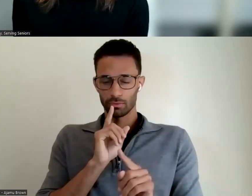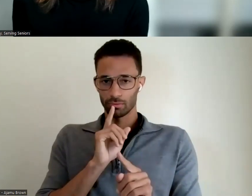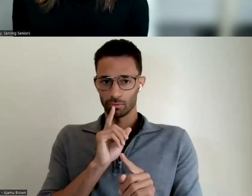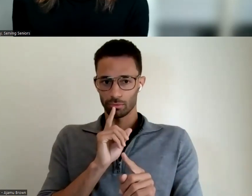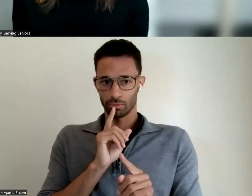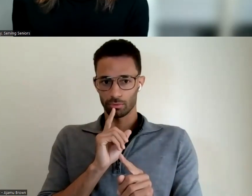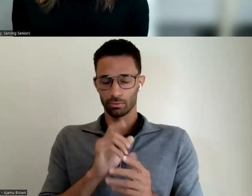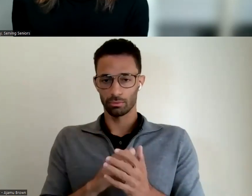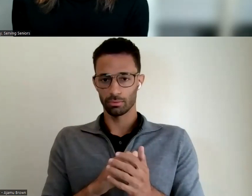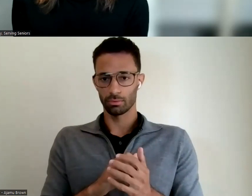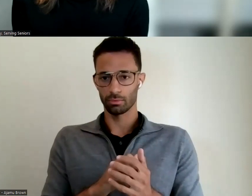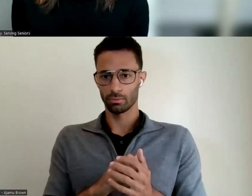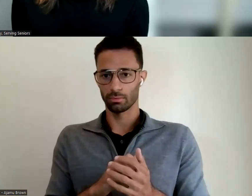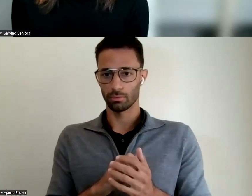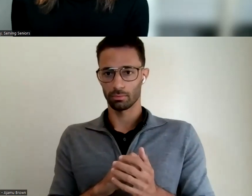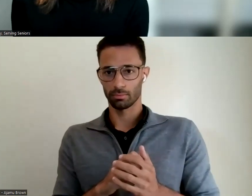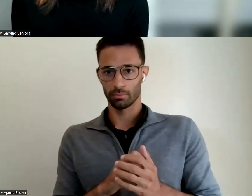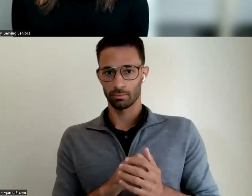So the